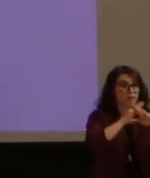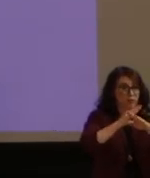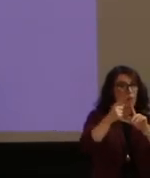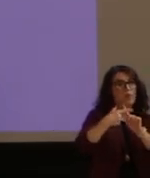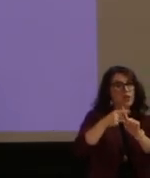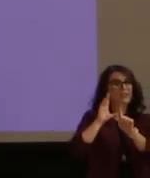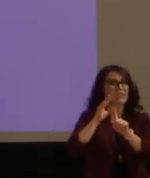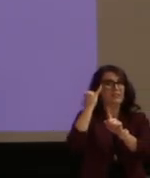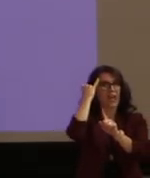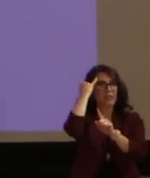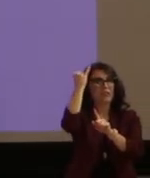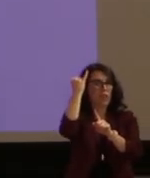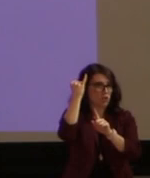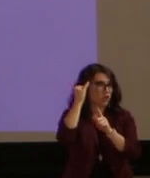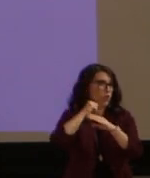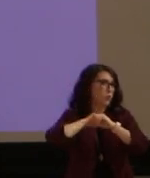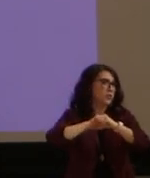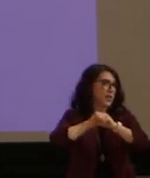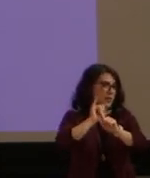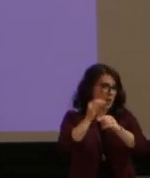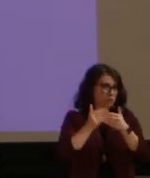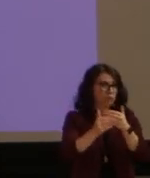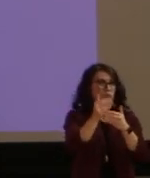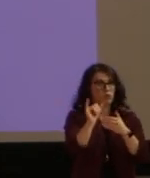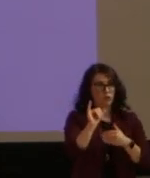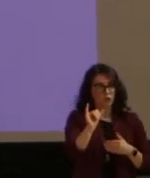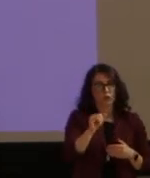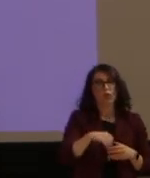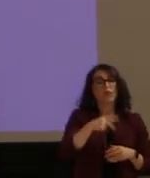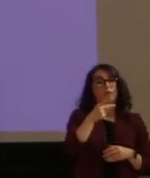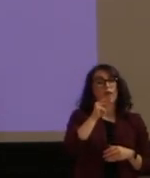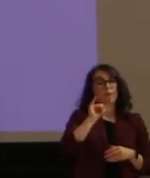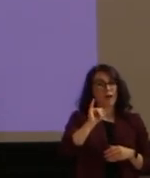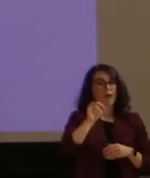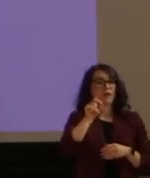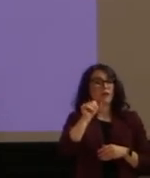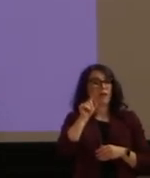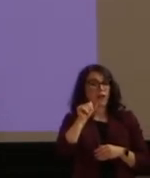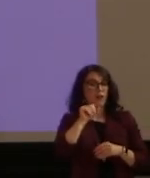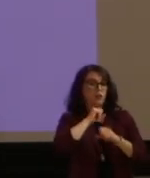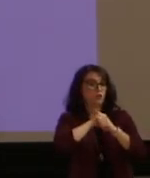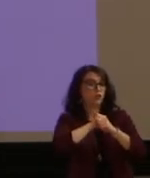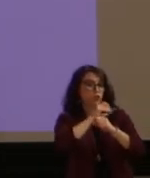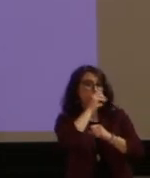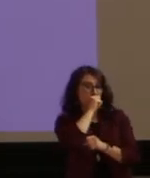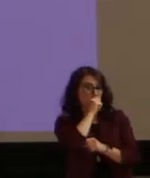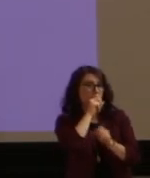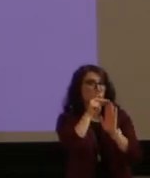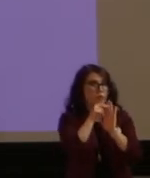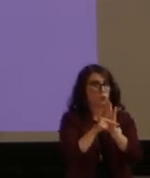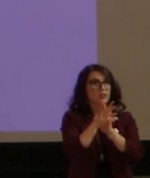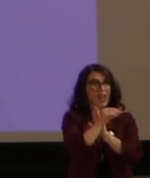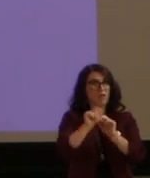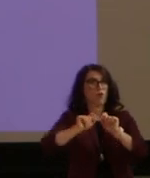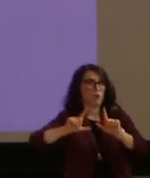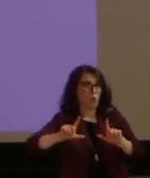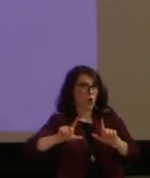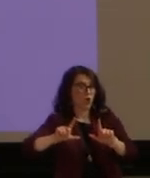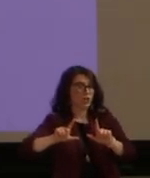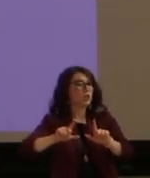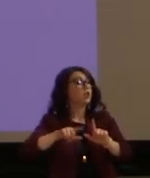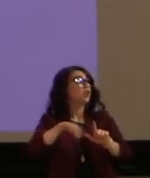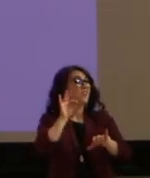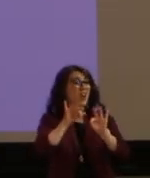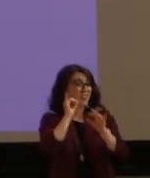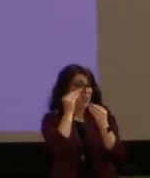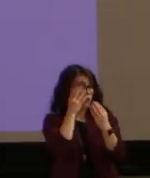These are the PMI Privacy and Trust Principles and the PMI Data Security Policy Principles and Framework. You can find